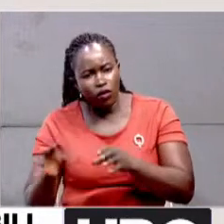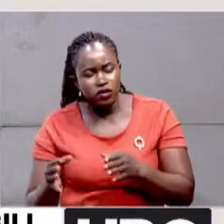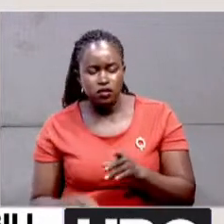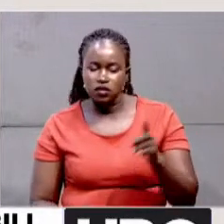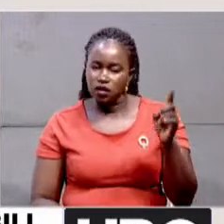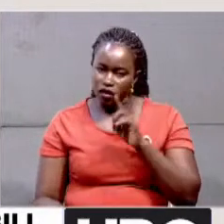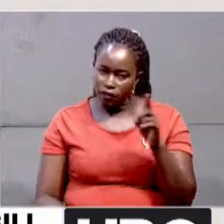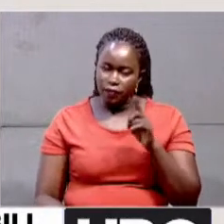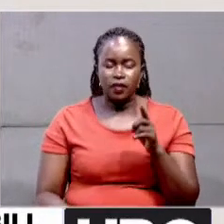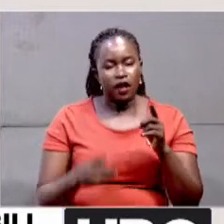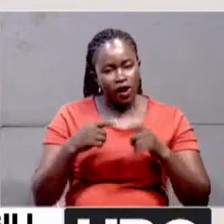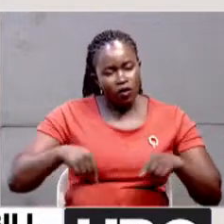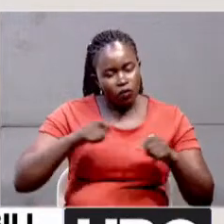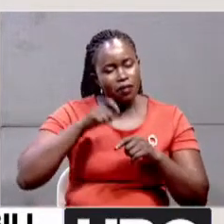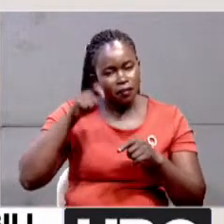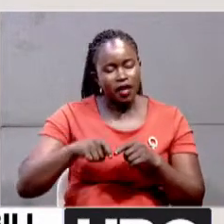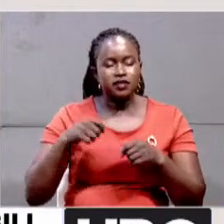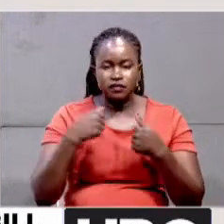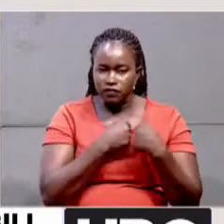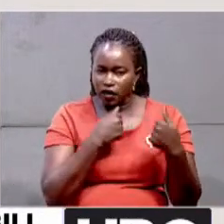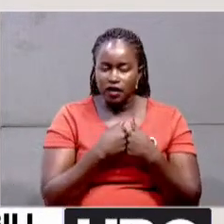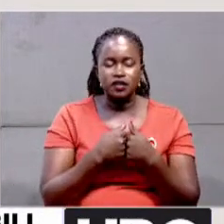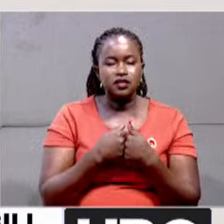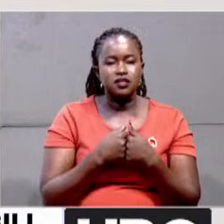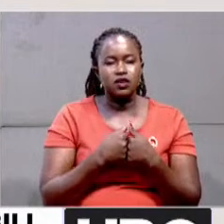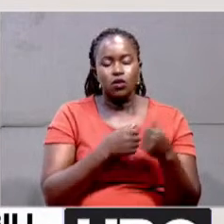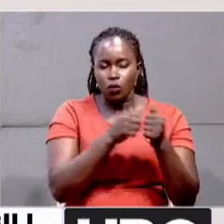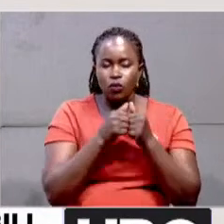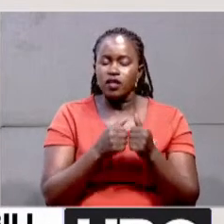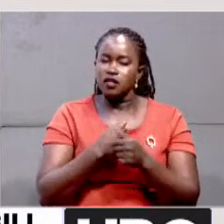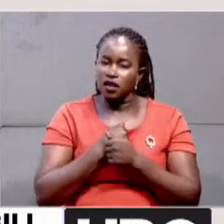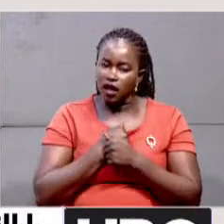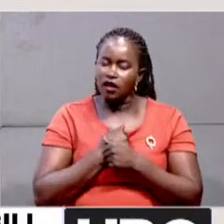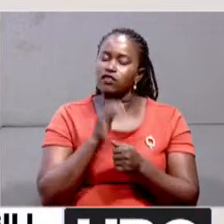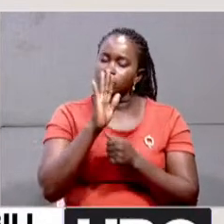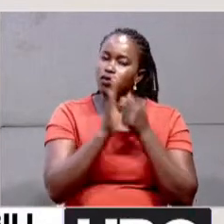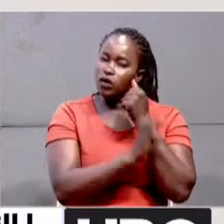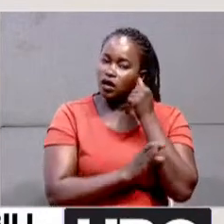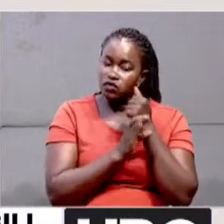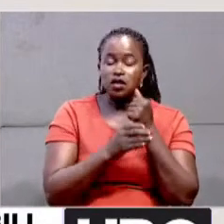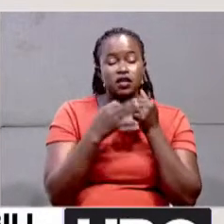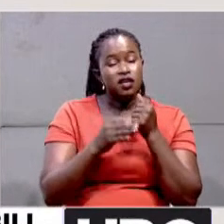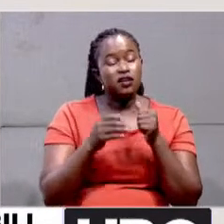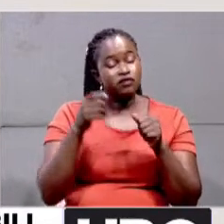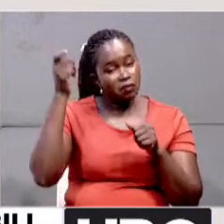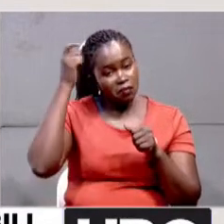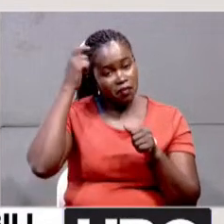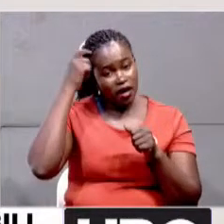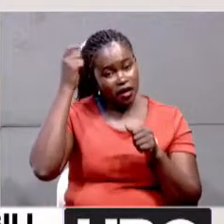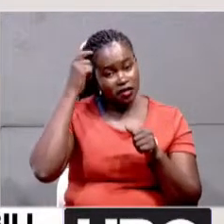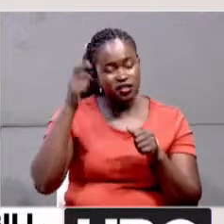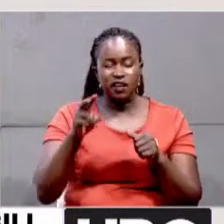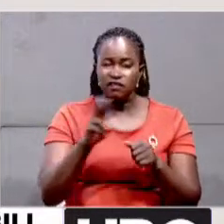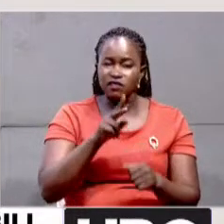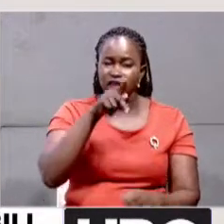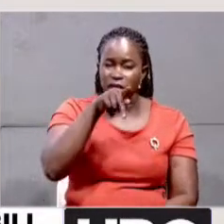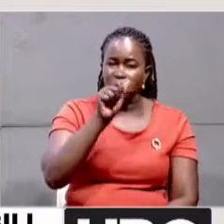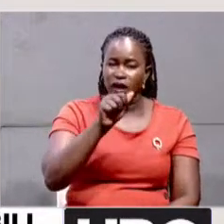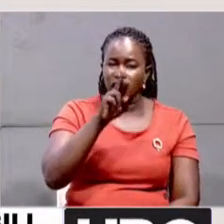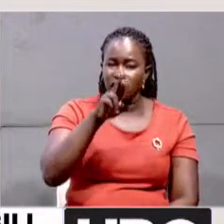be patriotic. If we are parasitic in mind, a mind of a parasite,